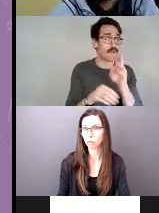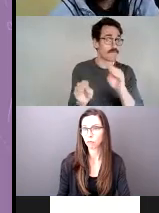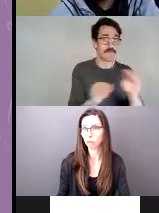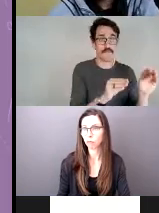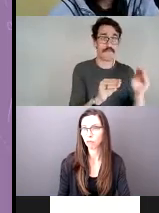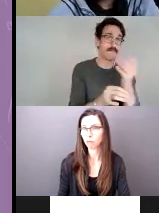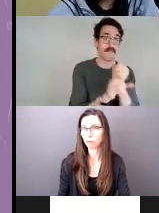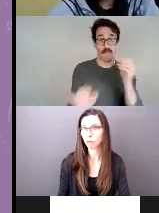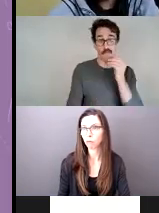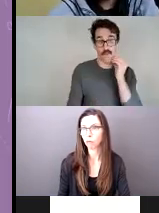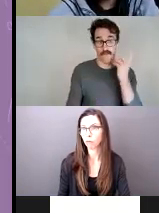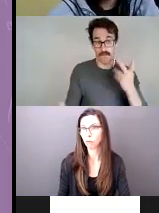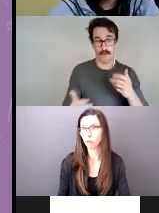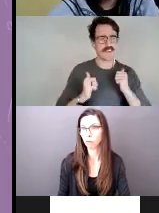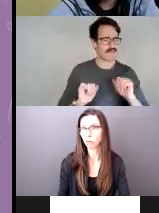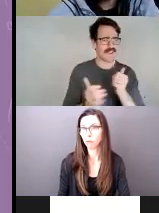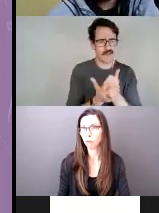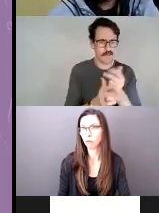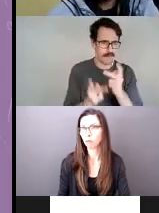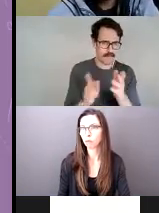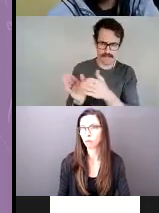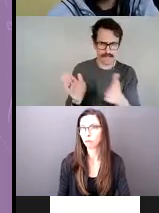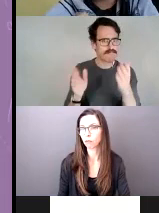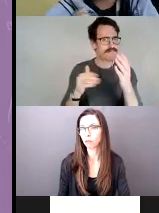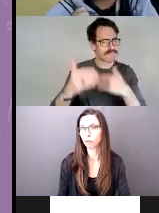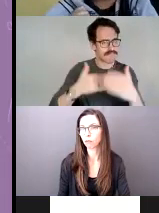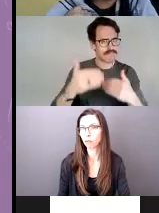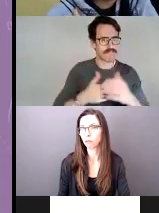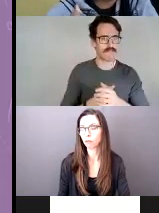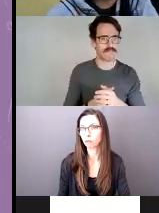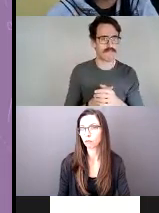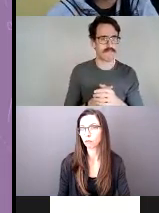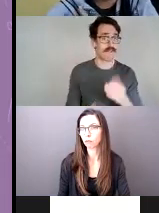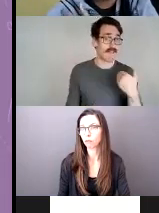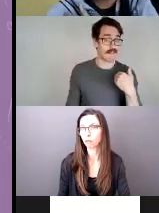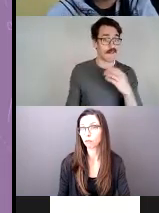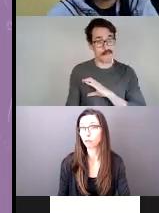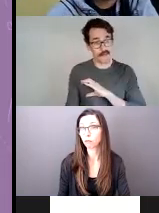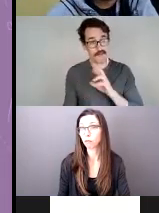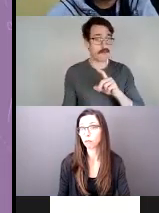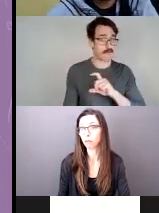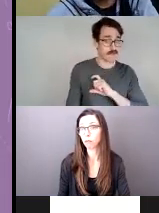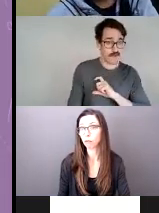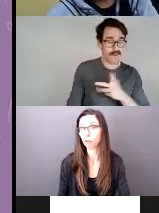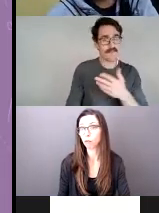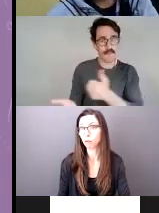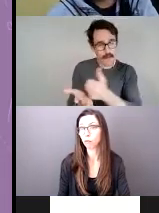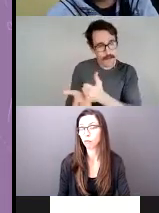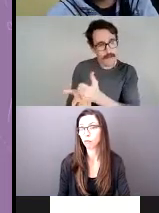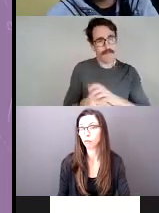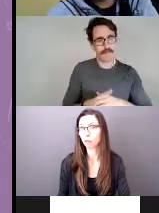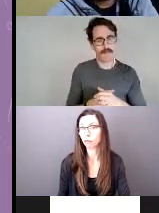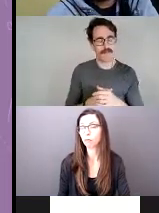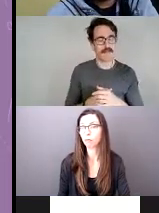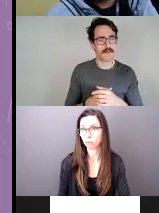home. And we try to do that as safely as possible. So we have security guards, and then we'll have police officers if it's a higher risk situation. So we're looking at different